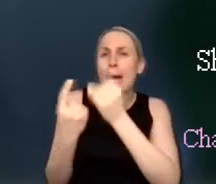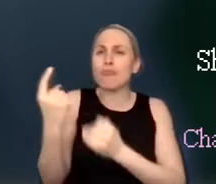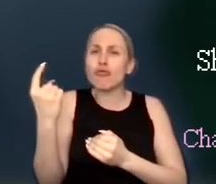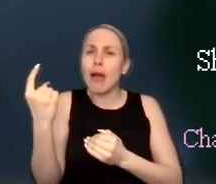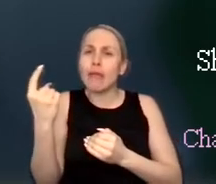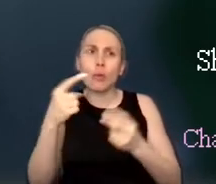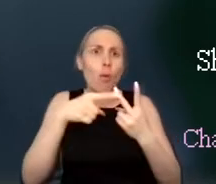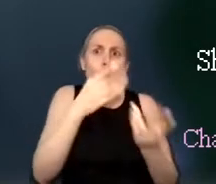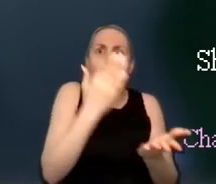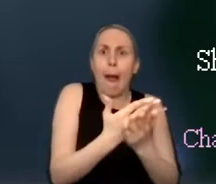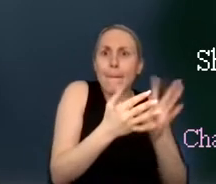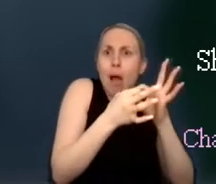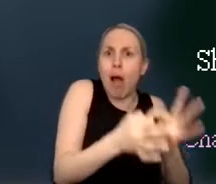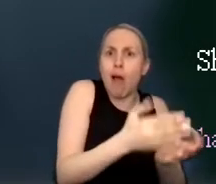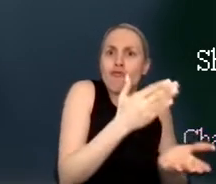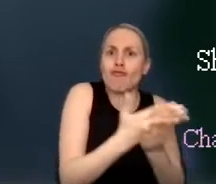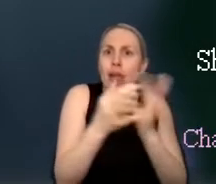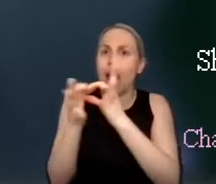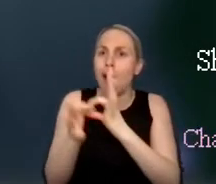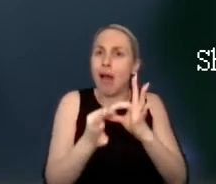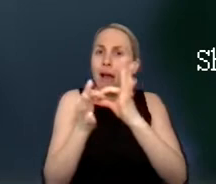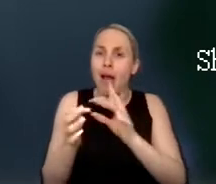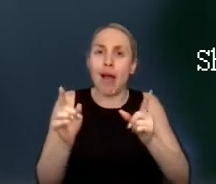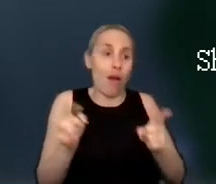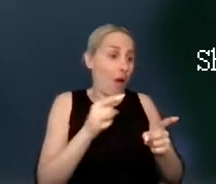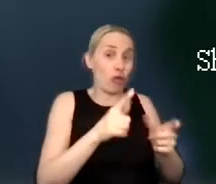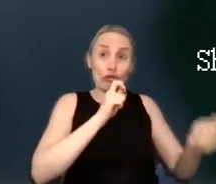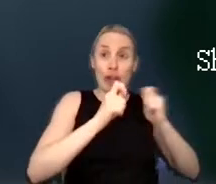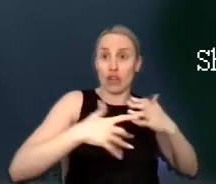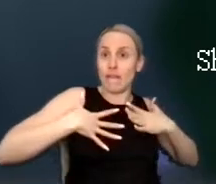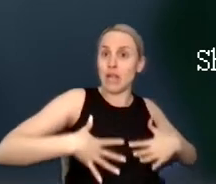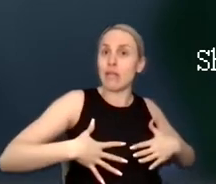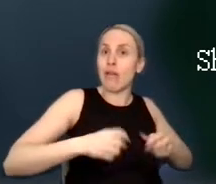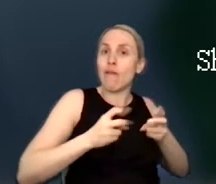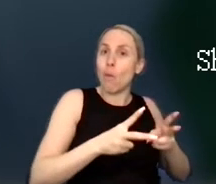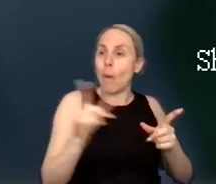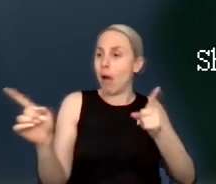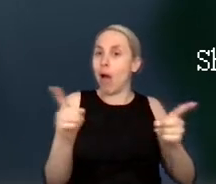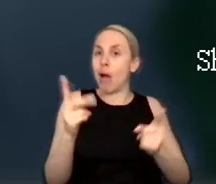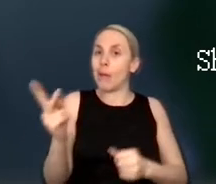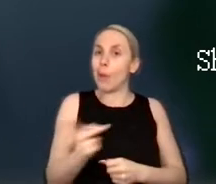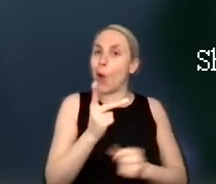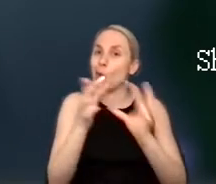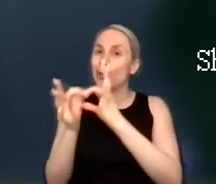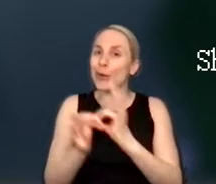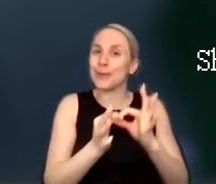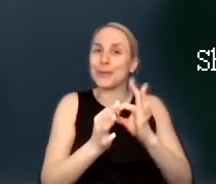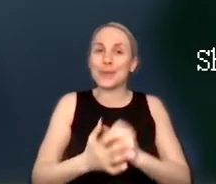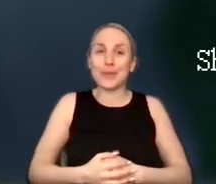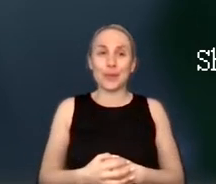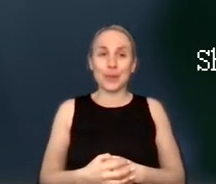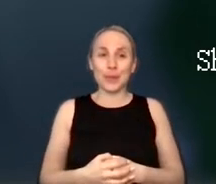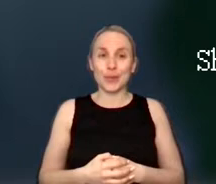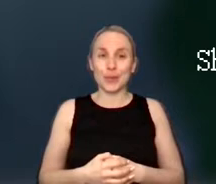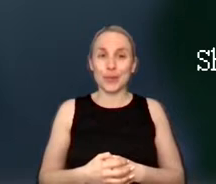then the things that you're looking at are like changes to a physical form. We actually have